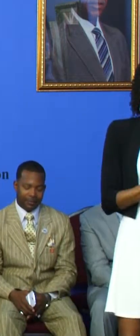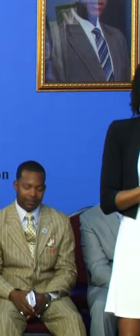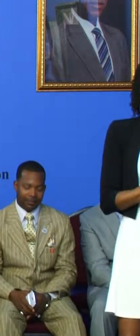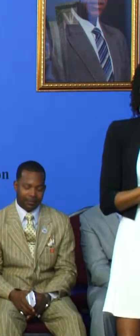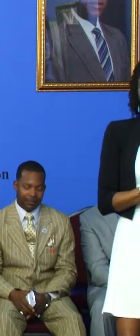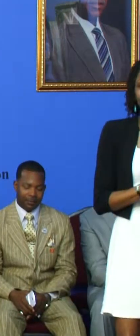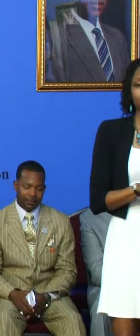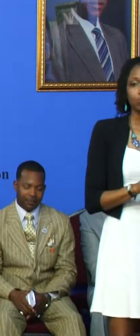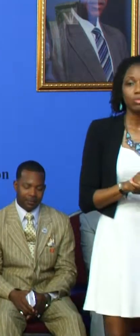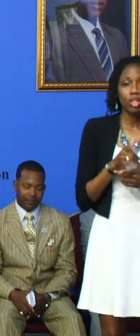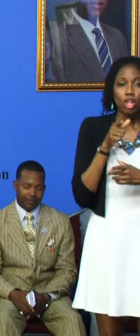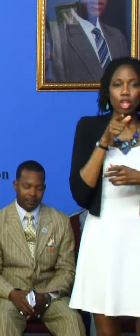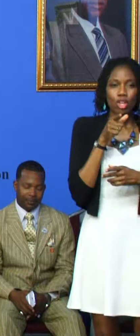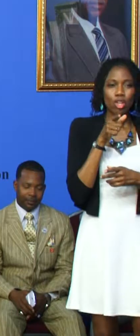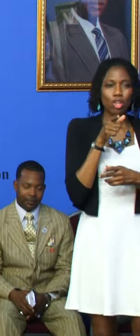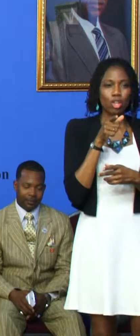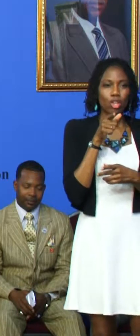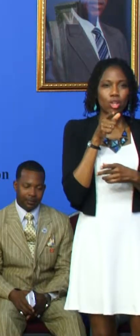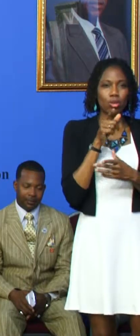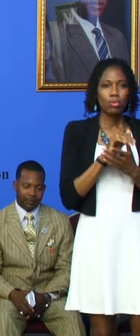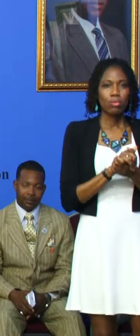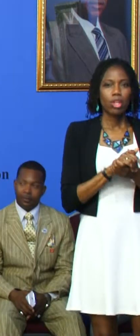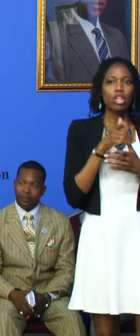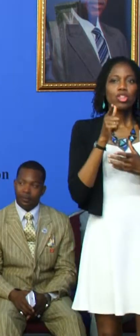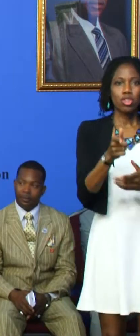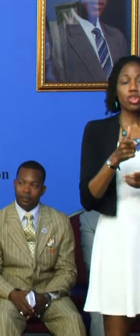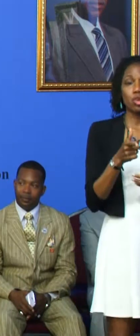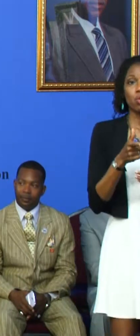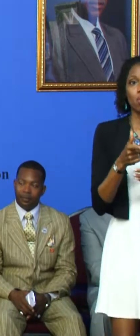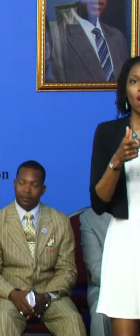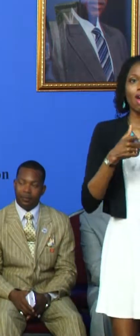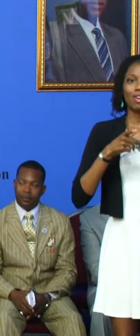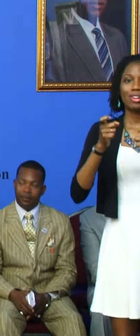You get on the system's mass transit.